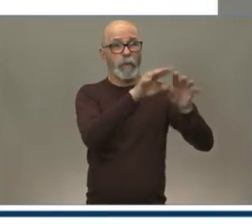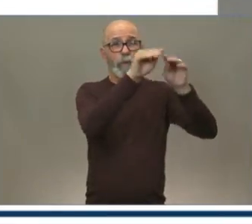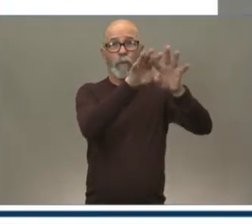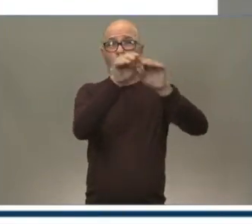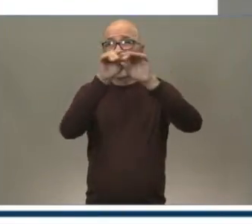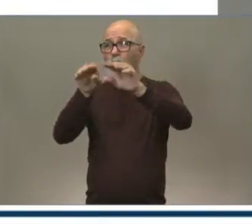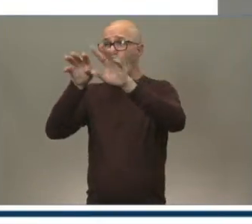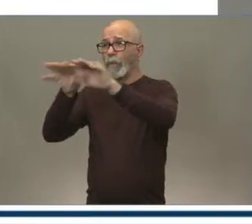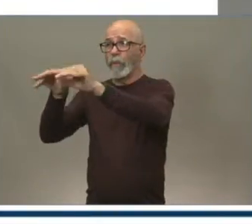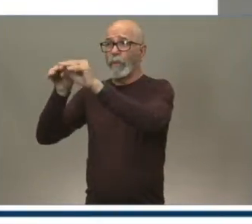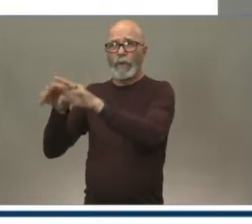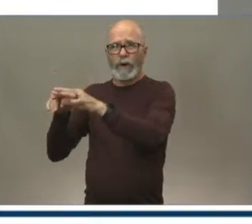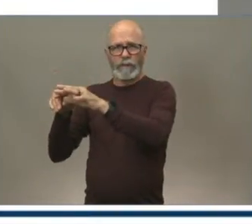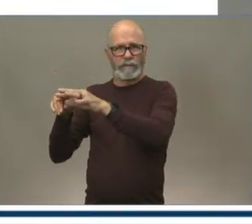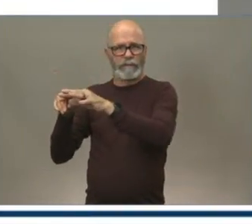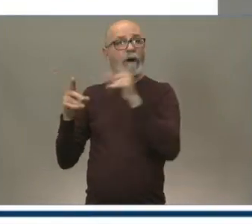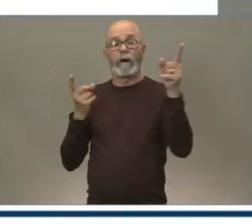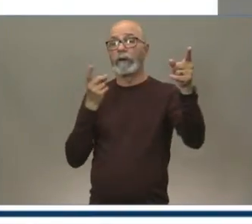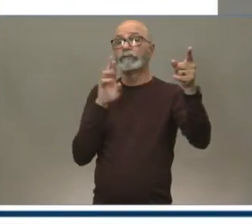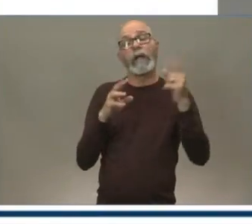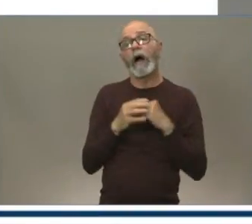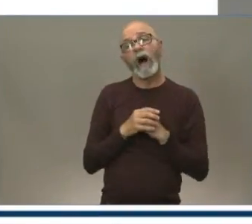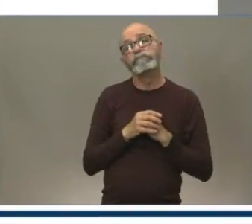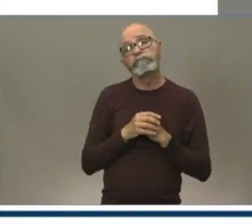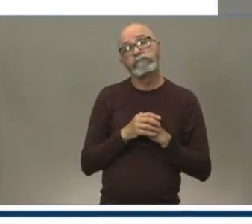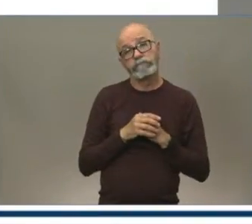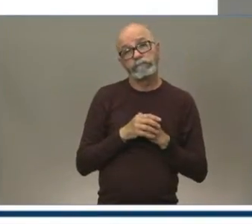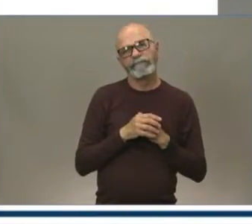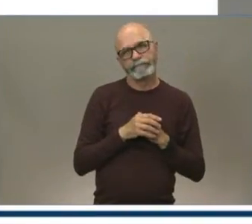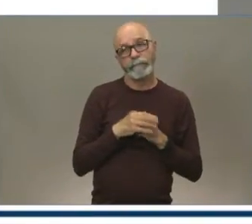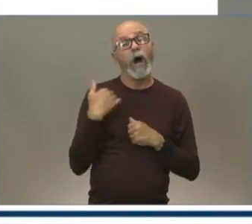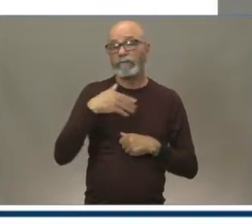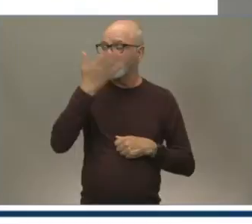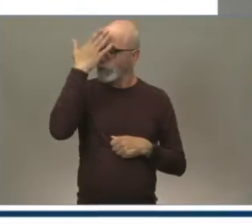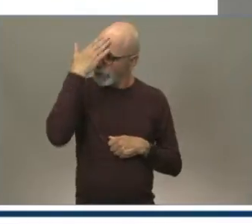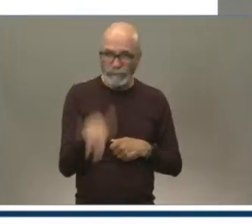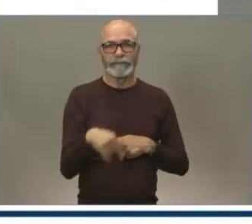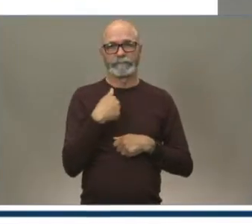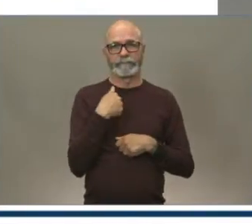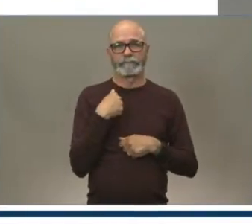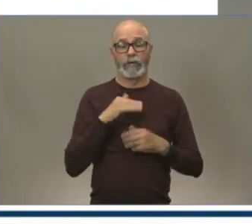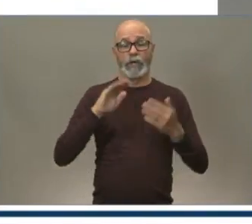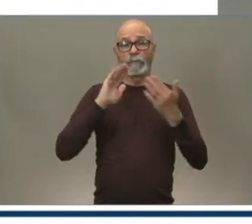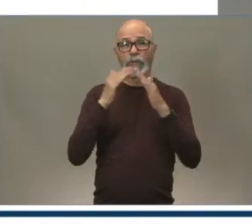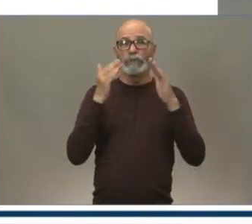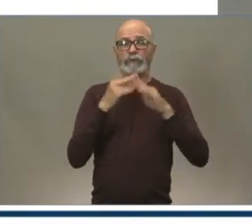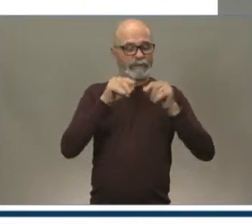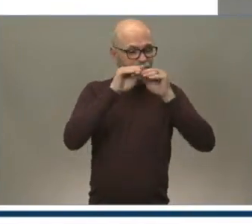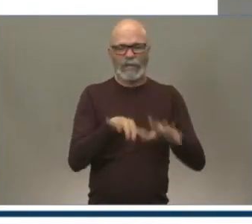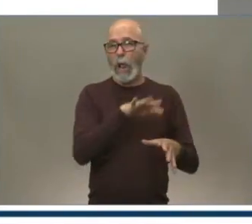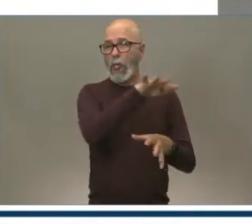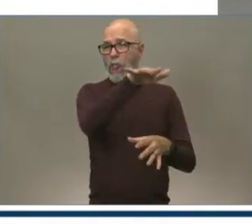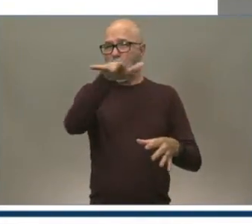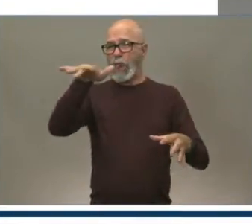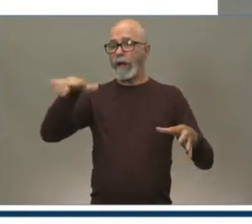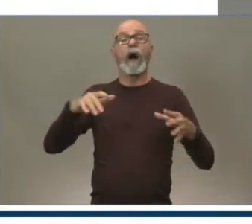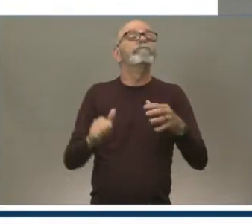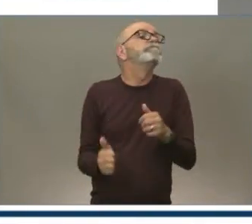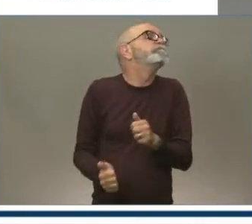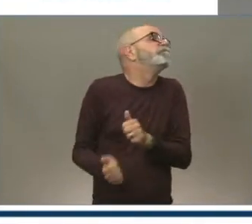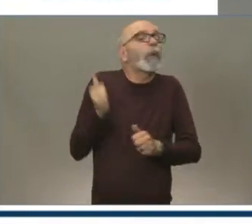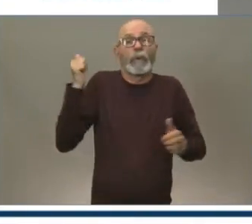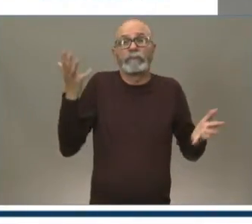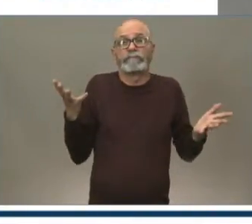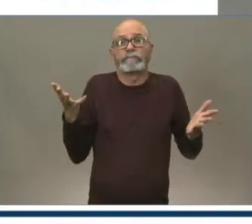it's safe to say we've got evidence of community spread throughout much of HRM. That's why but not outside, fortunately. So that's why